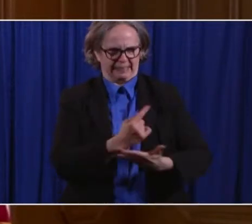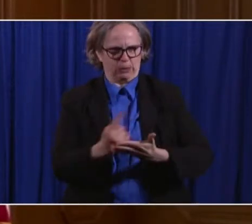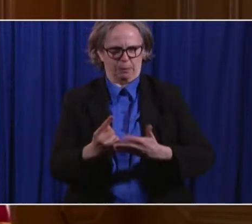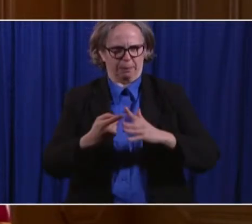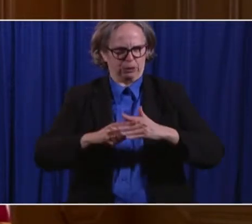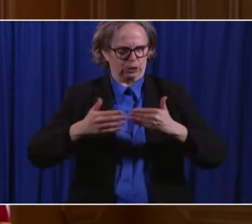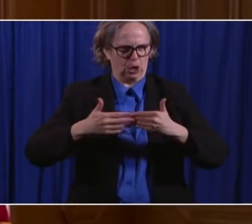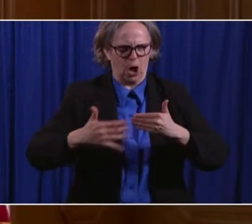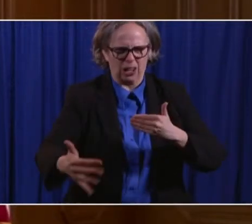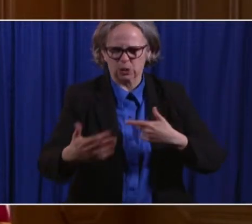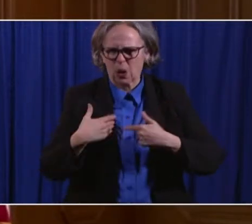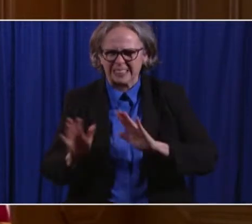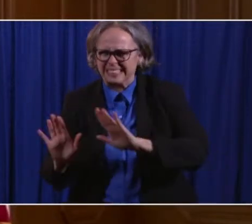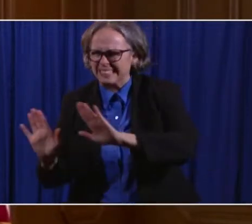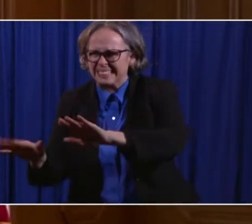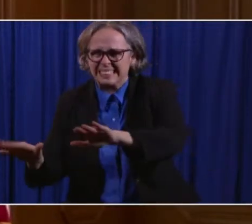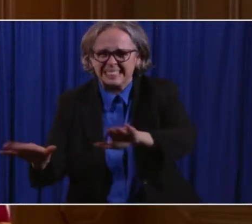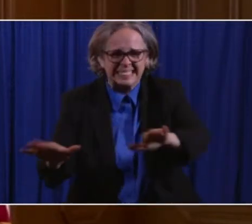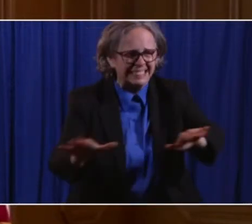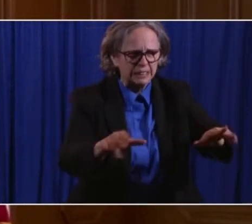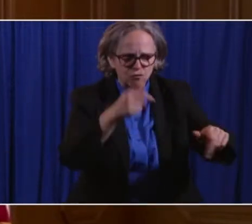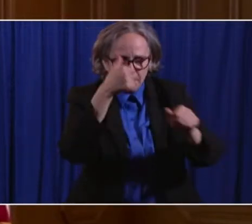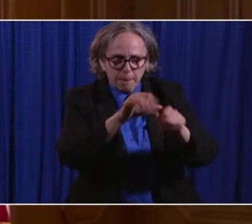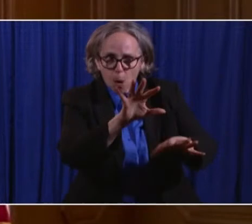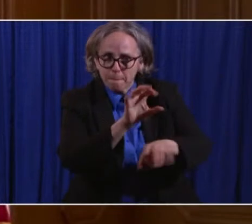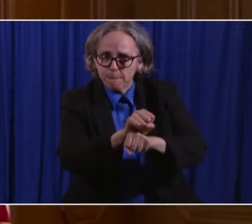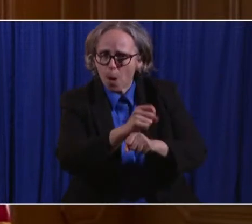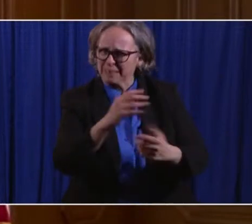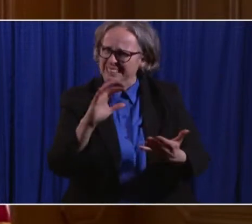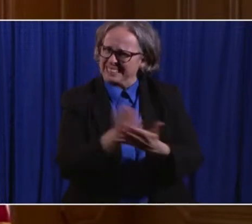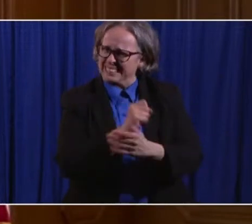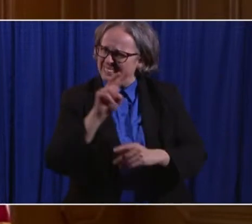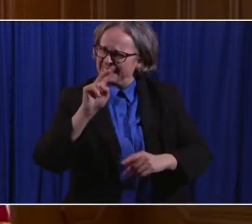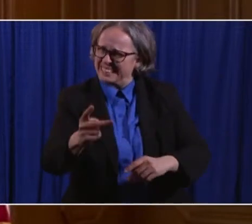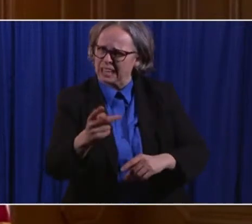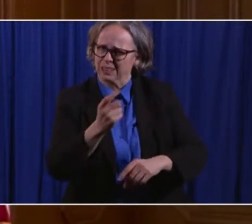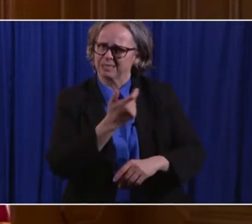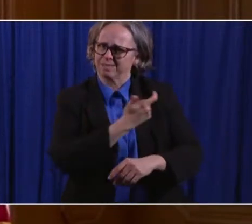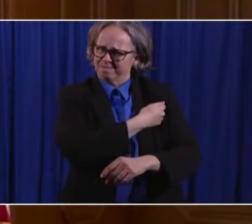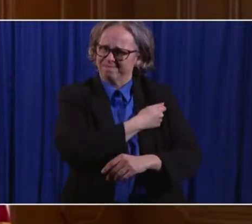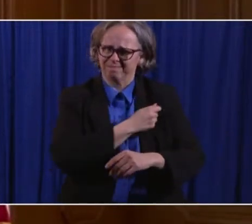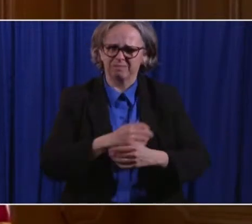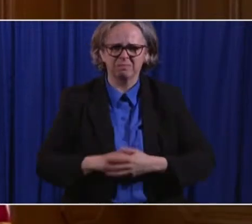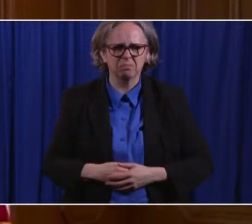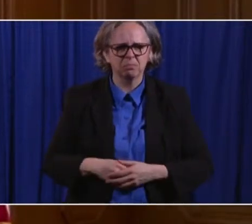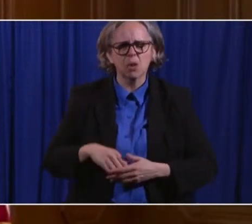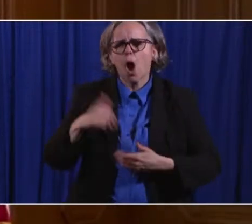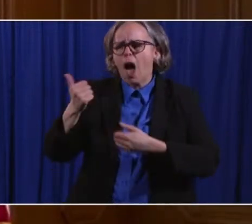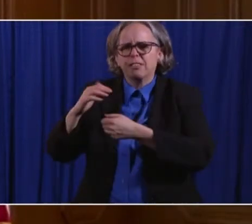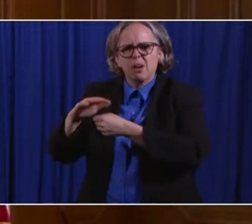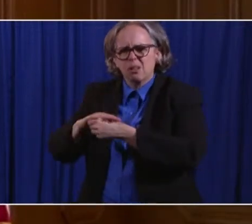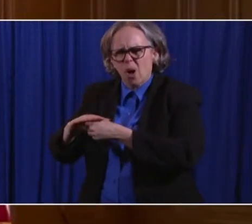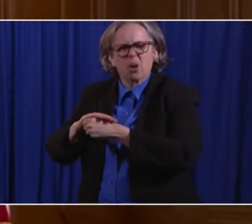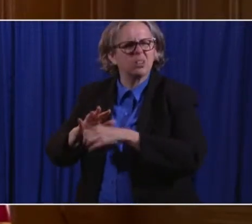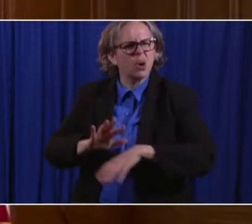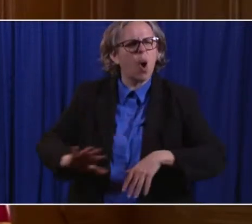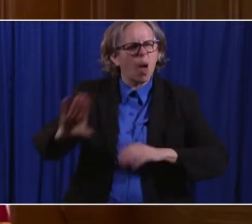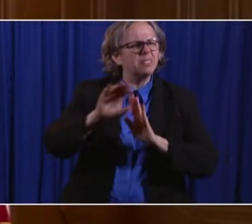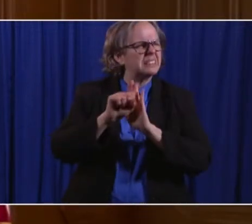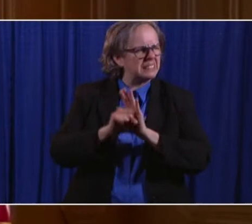doses. There are many other locations across the state offering vaccinations. We're at